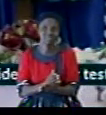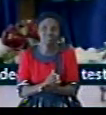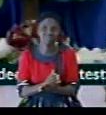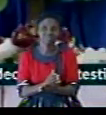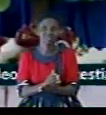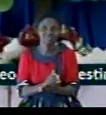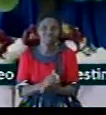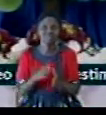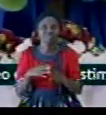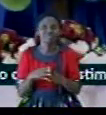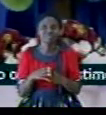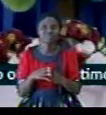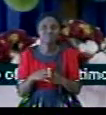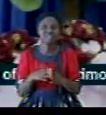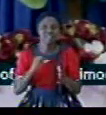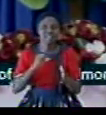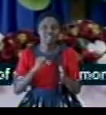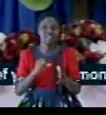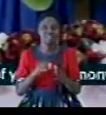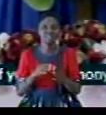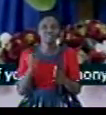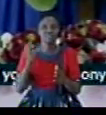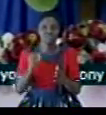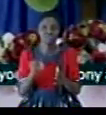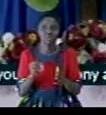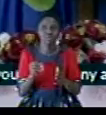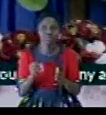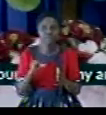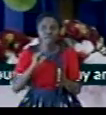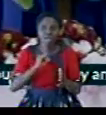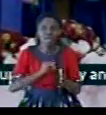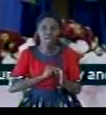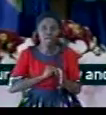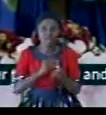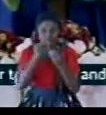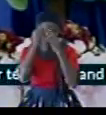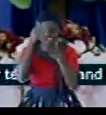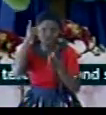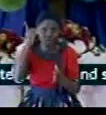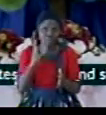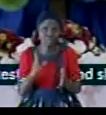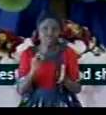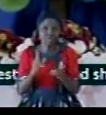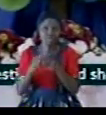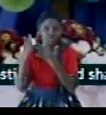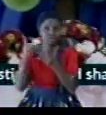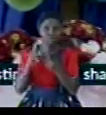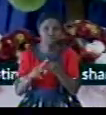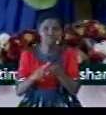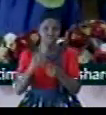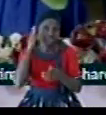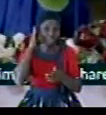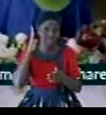tomorrow, you testify. So I obey. And